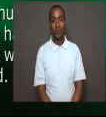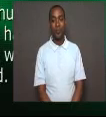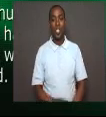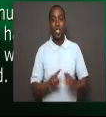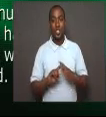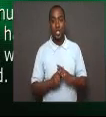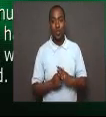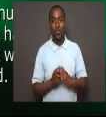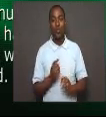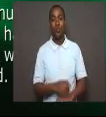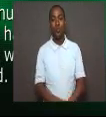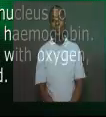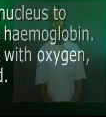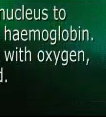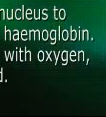Begin.